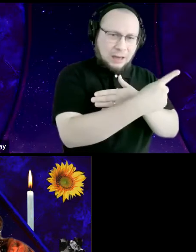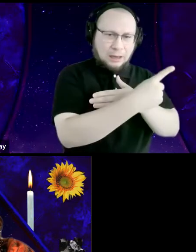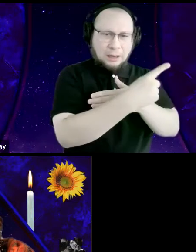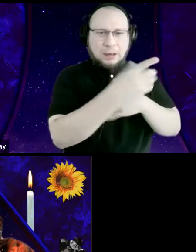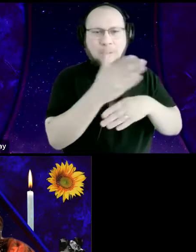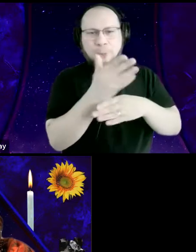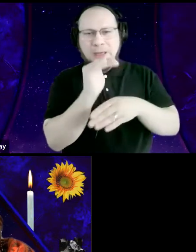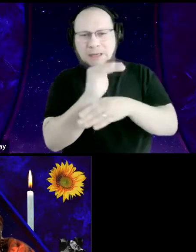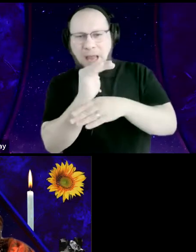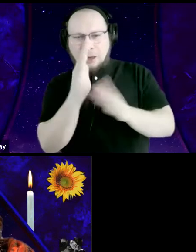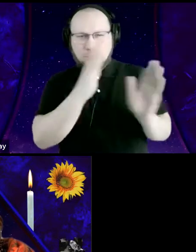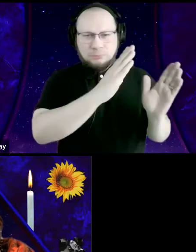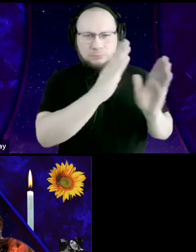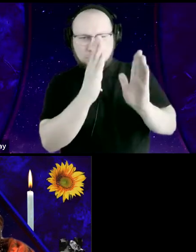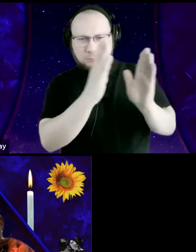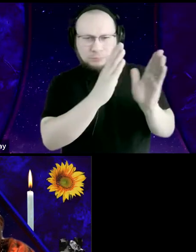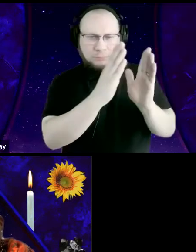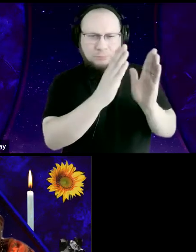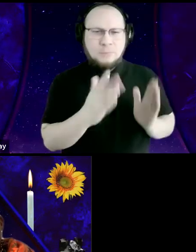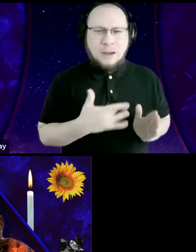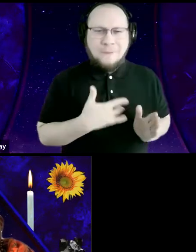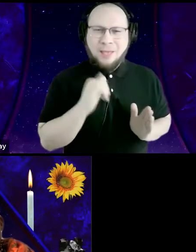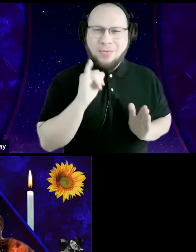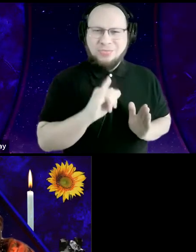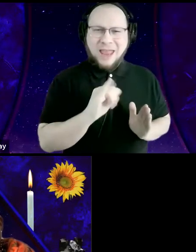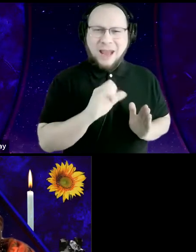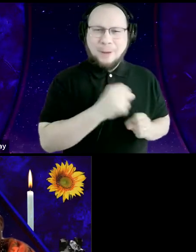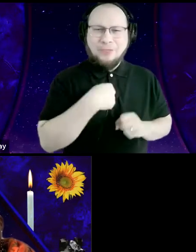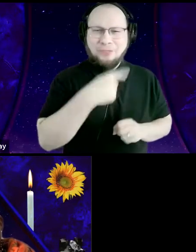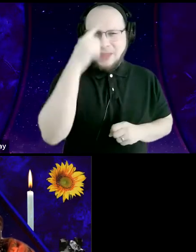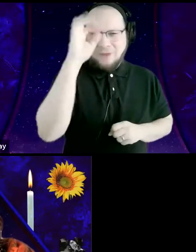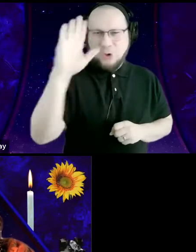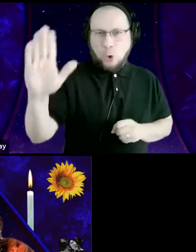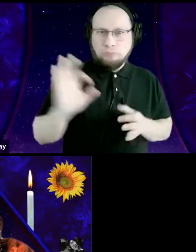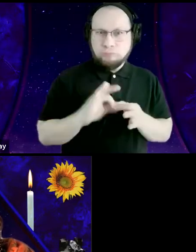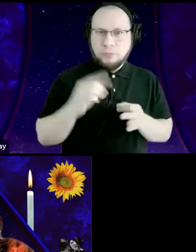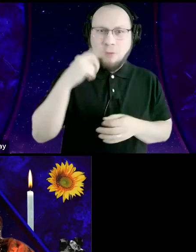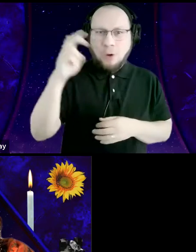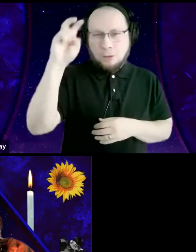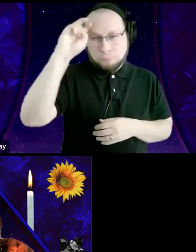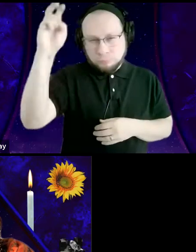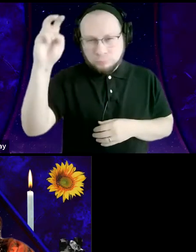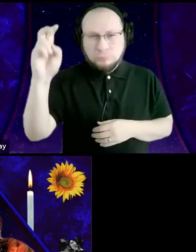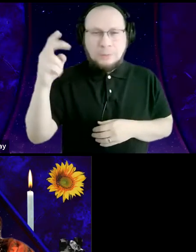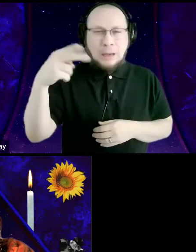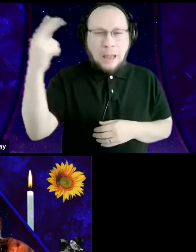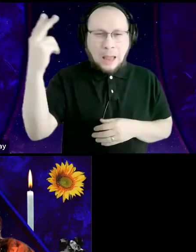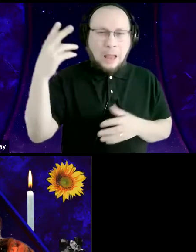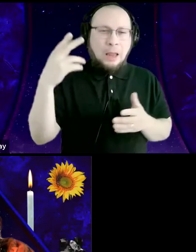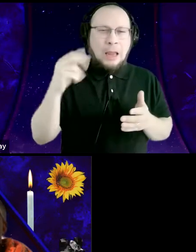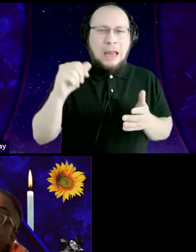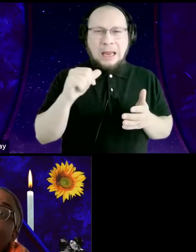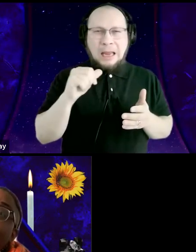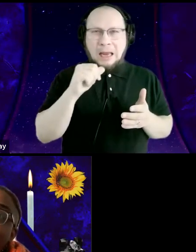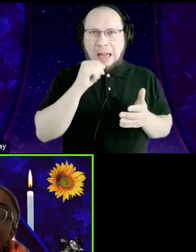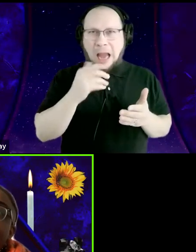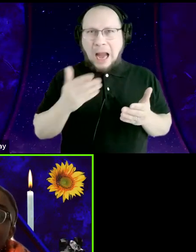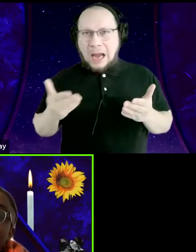that is just like, I'm thinking about that when you're talking about delirium and the sort of peace of being neither here nor